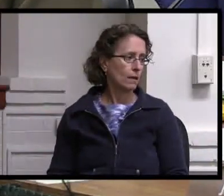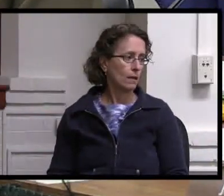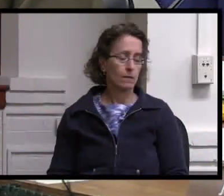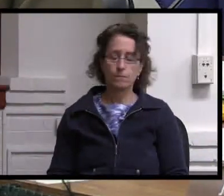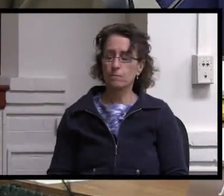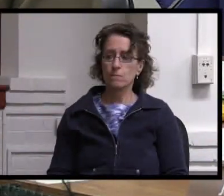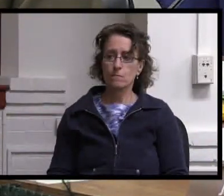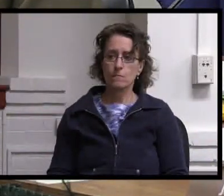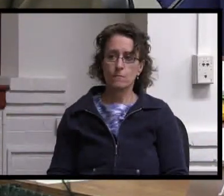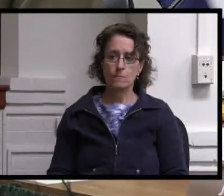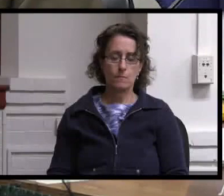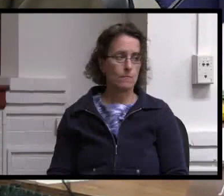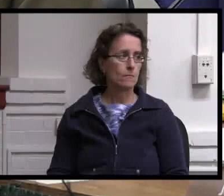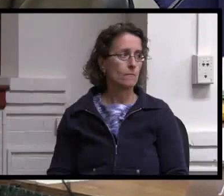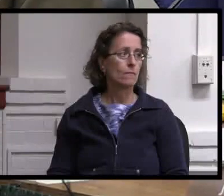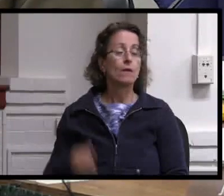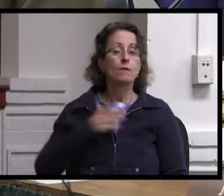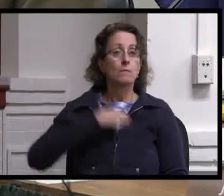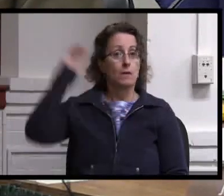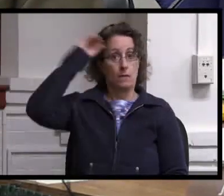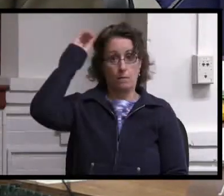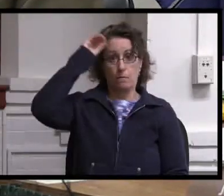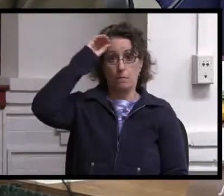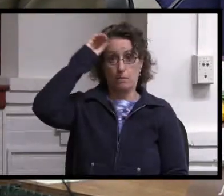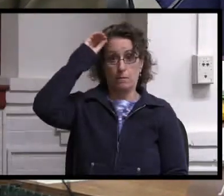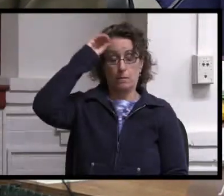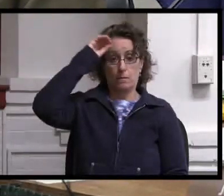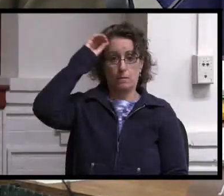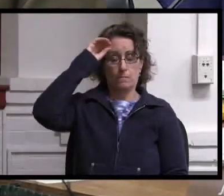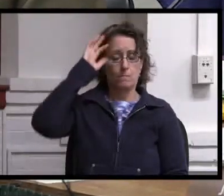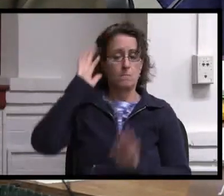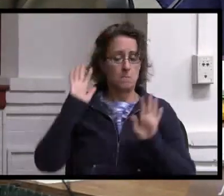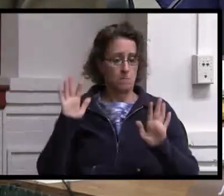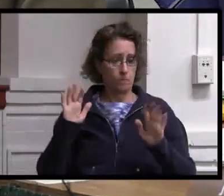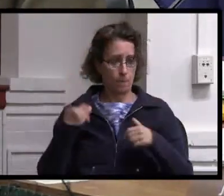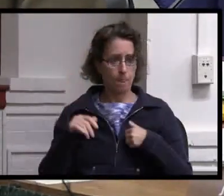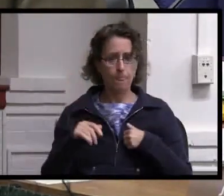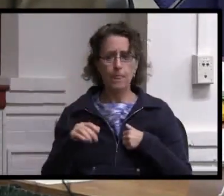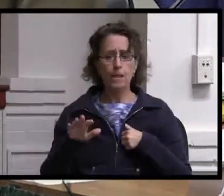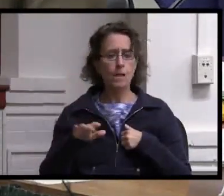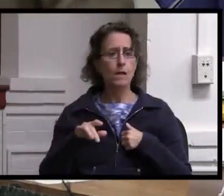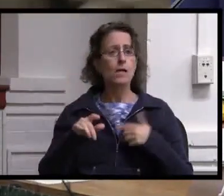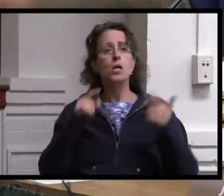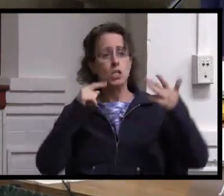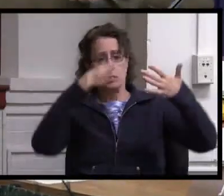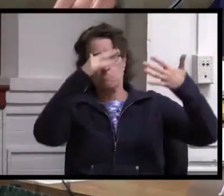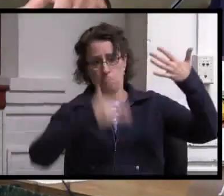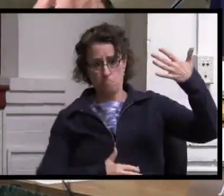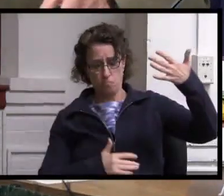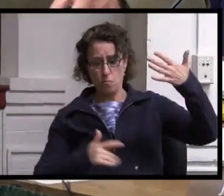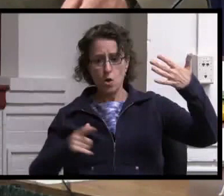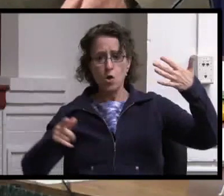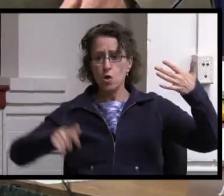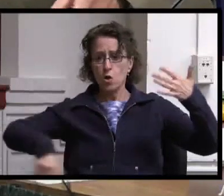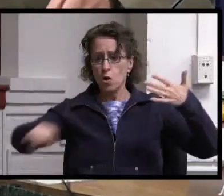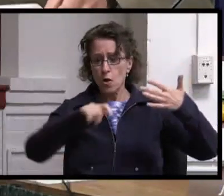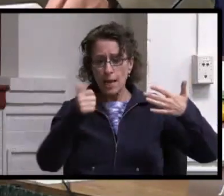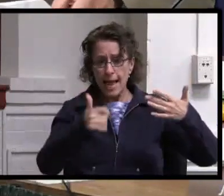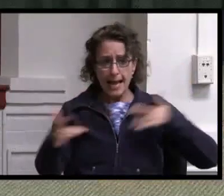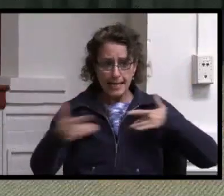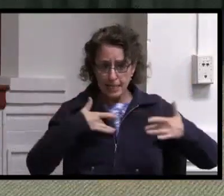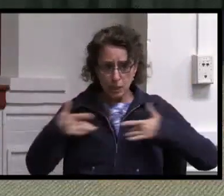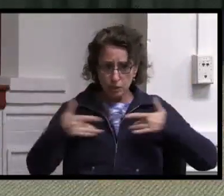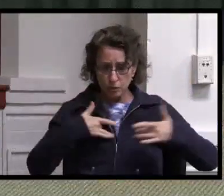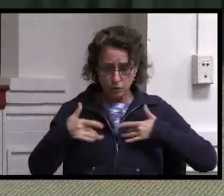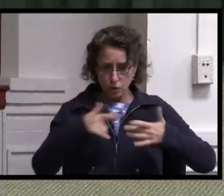agrees with this, or you know, if you don't, you can say, is just, are there anything that is concerning to any of us on